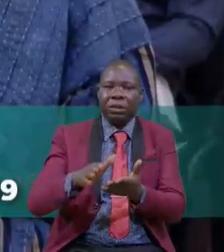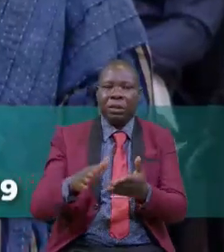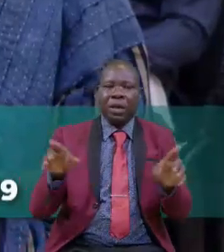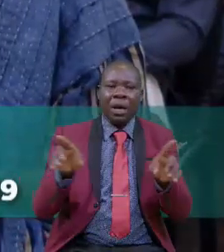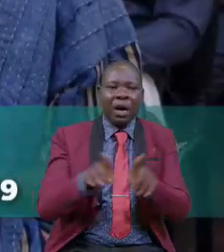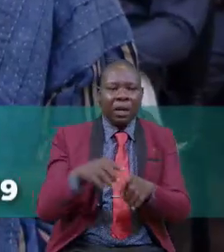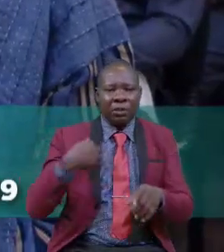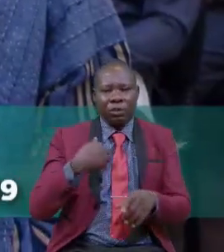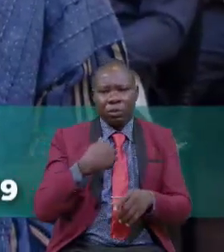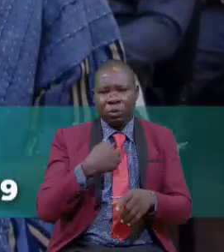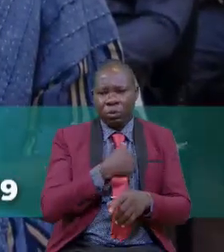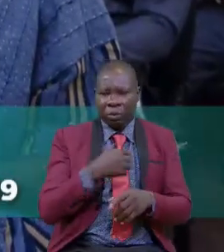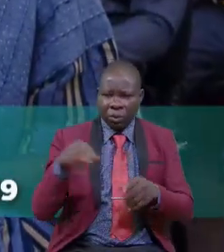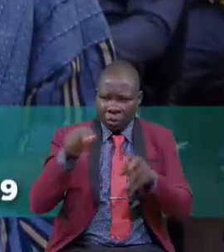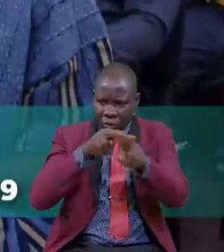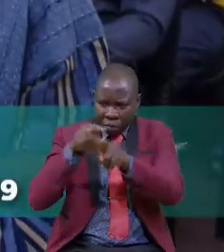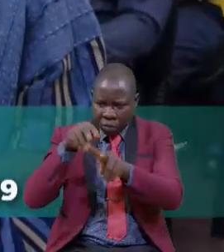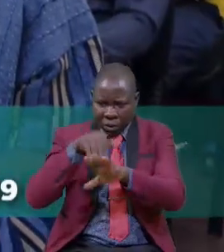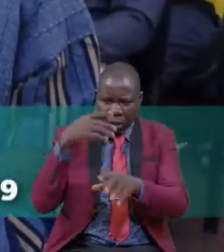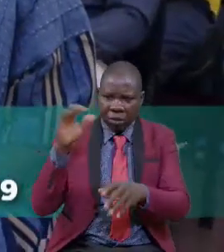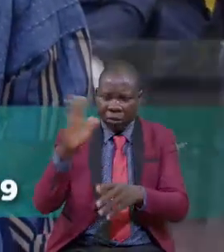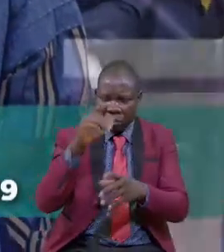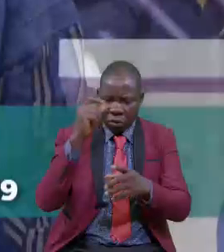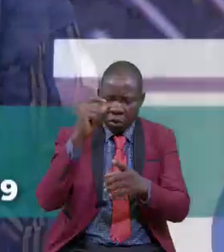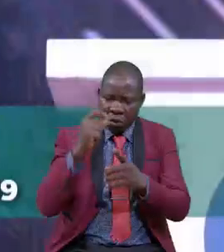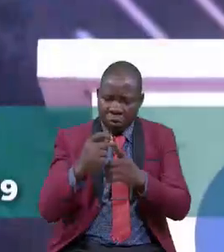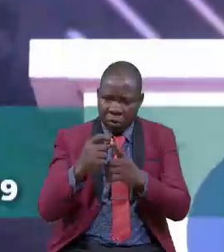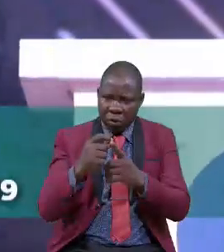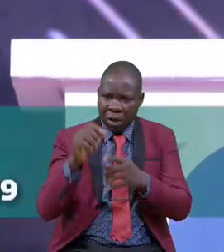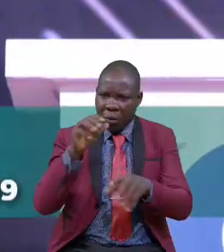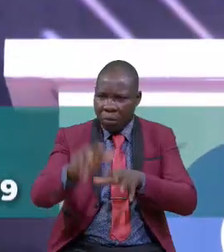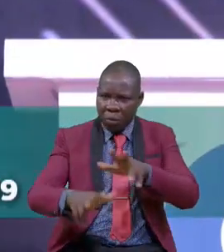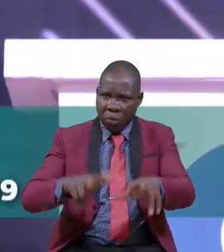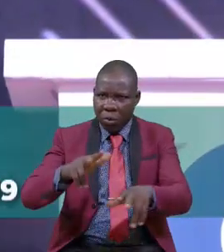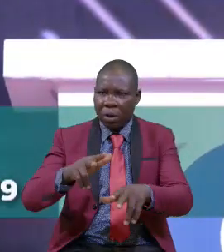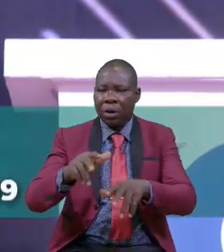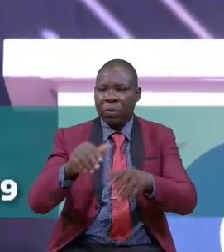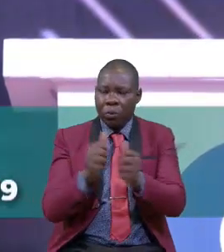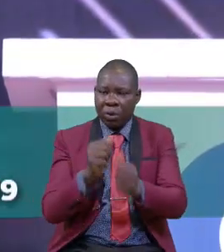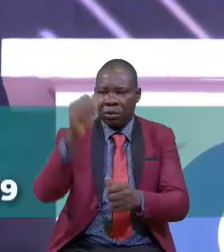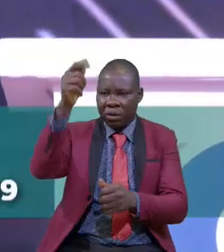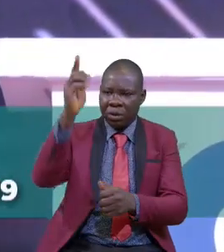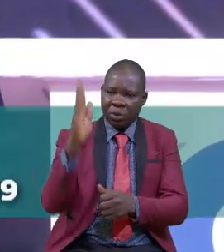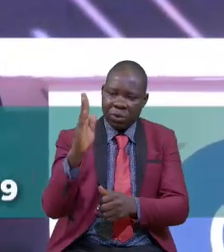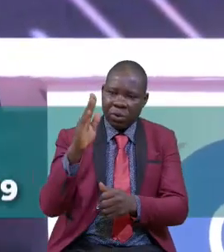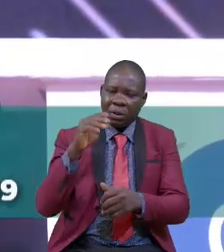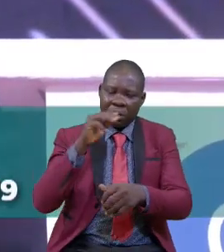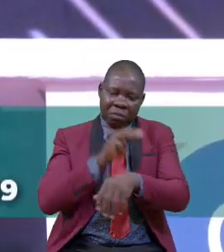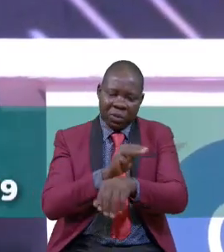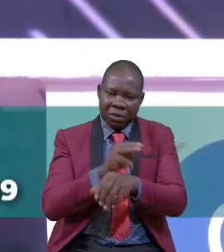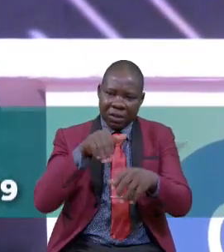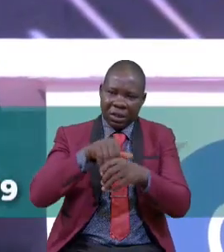God, ministry in Christ, how do you do it? Are you so firm in